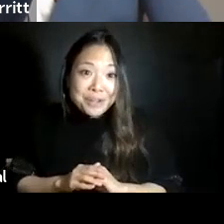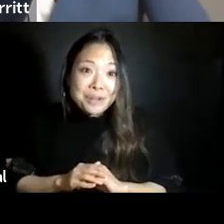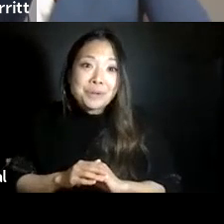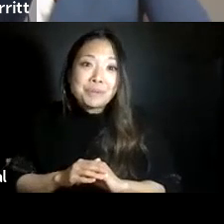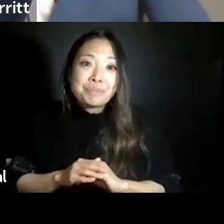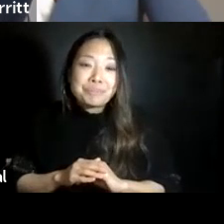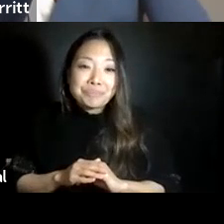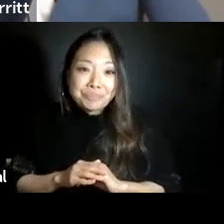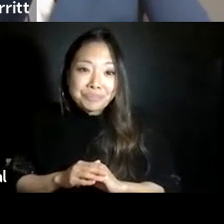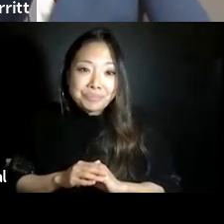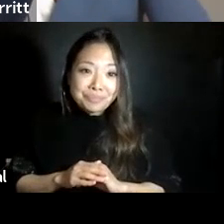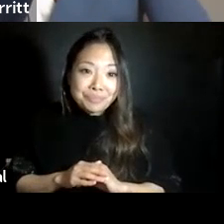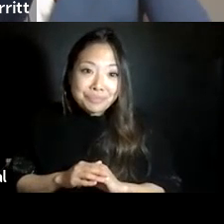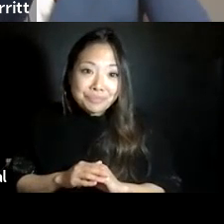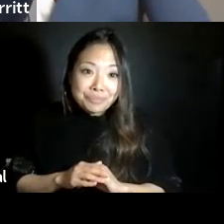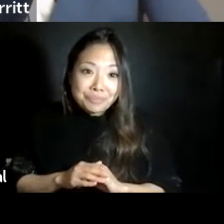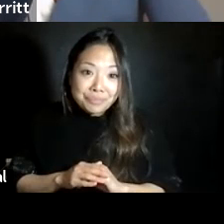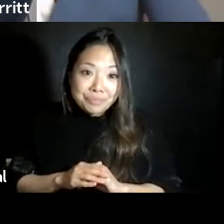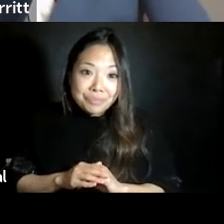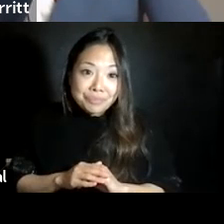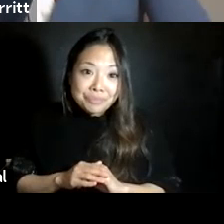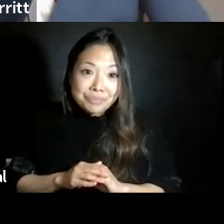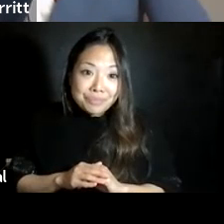like, it's Alka-Seltzer to the gut